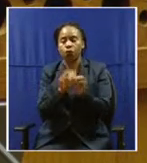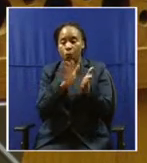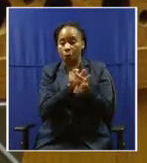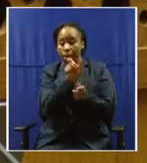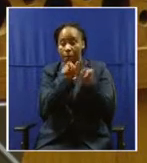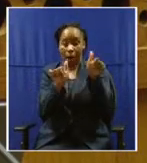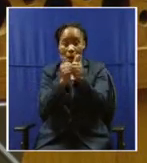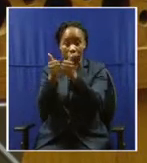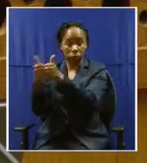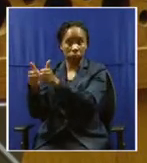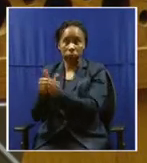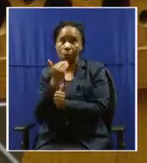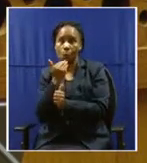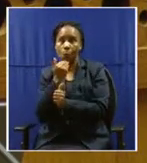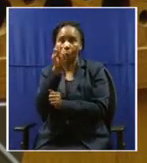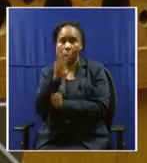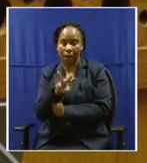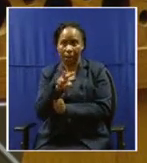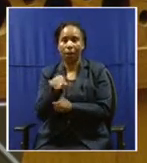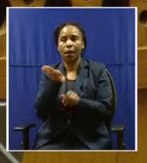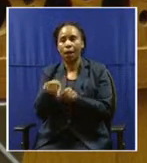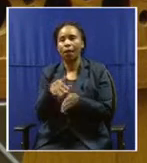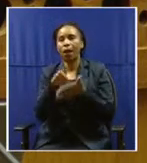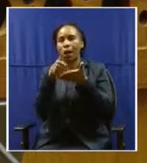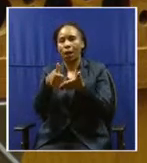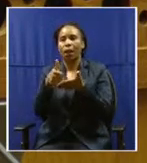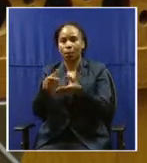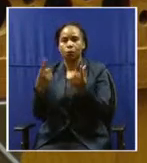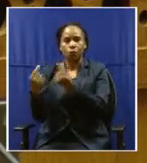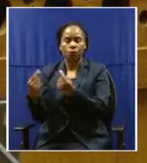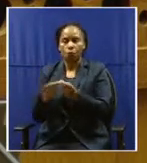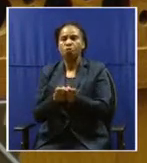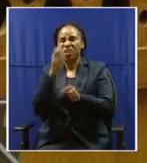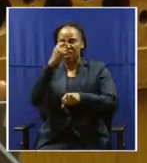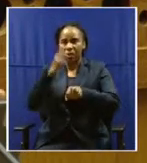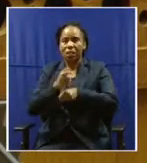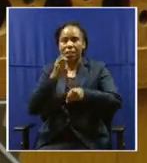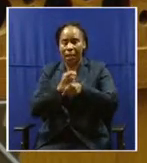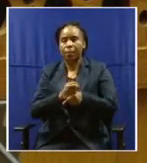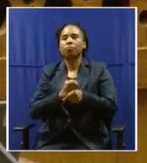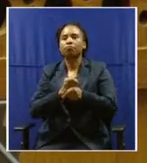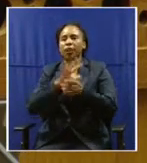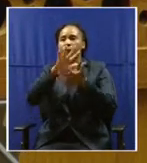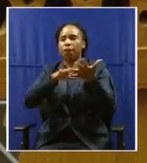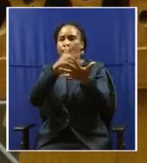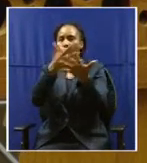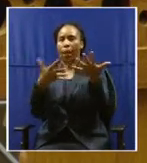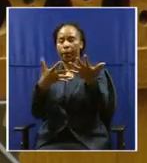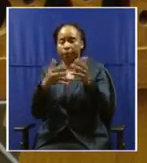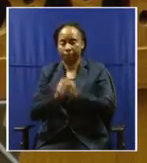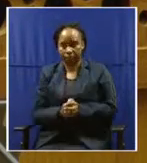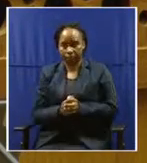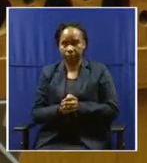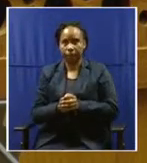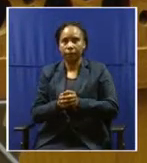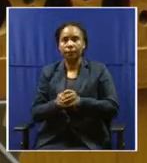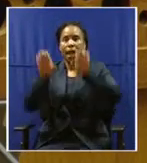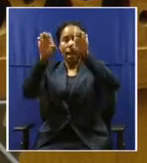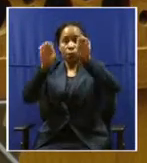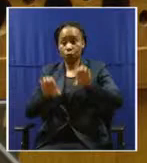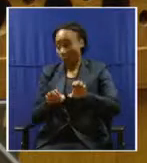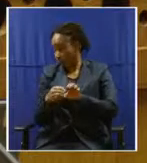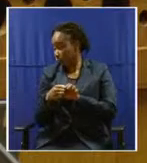the finalization of the necessary enabling frameworks. Eskom has already started